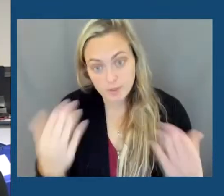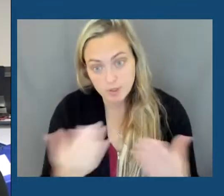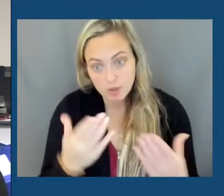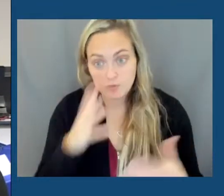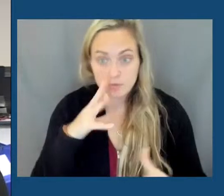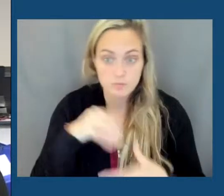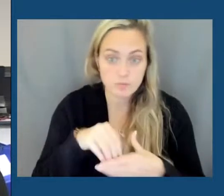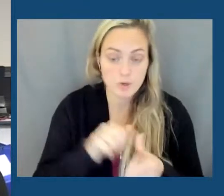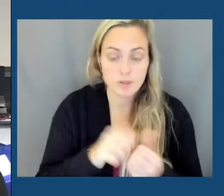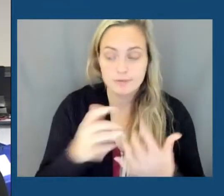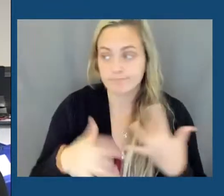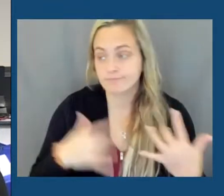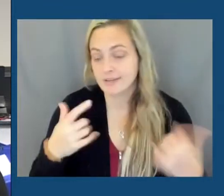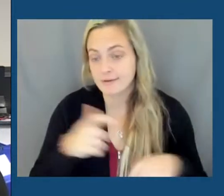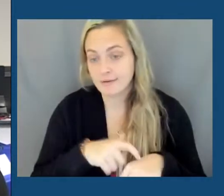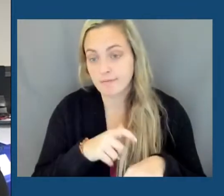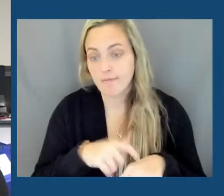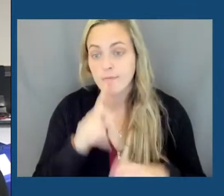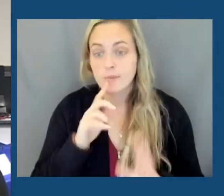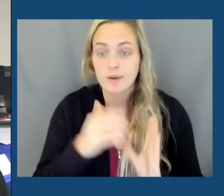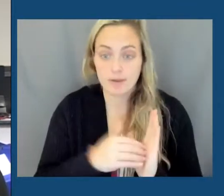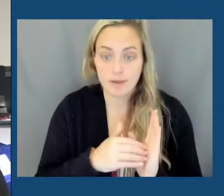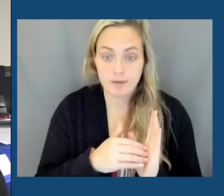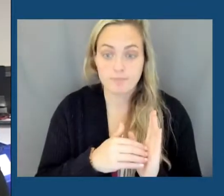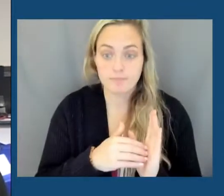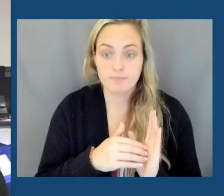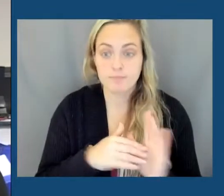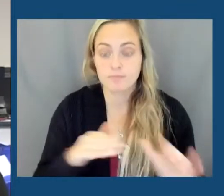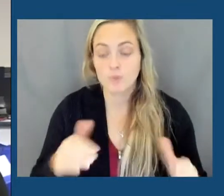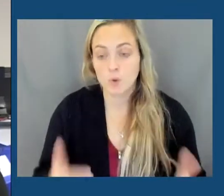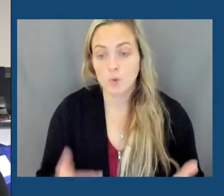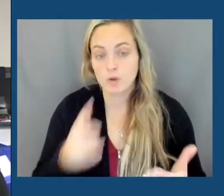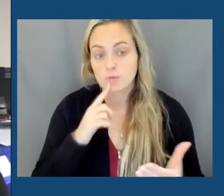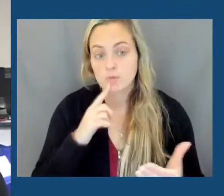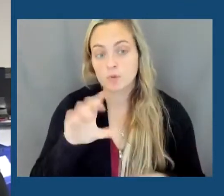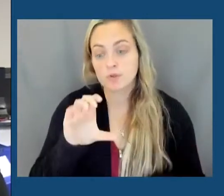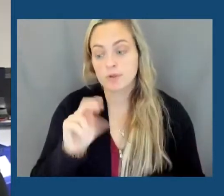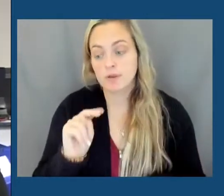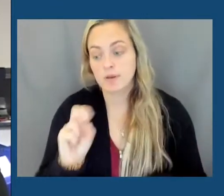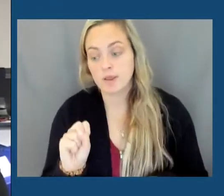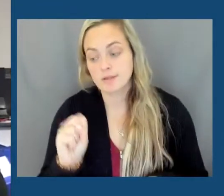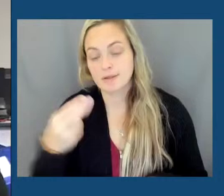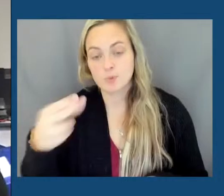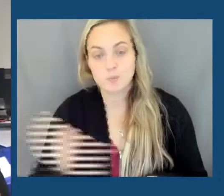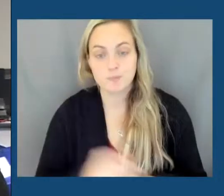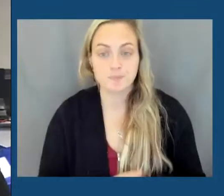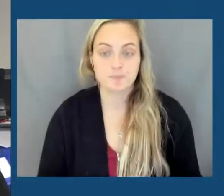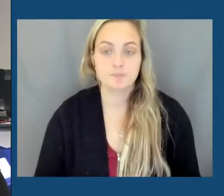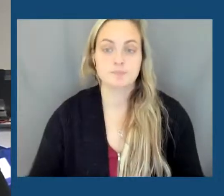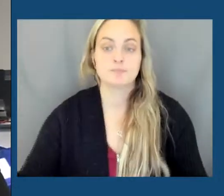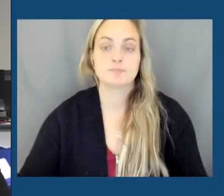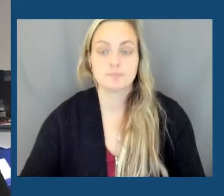of this exciting time, and once again, welcome to CNS High School.